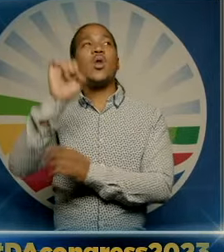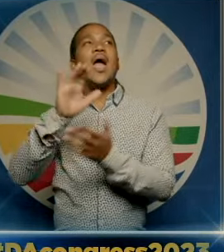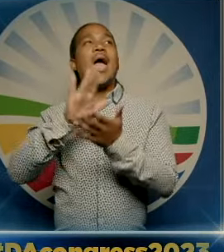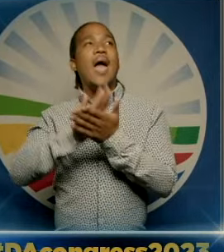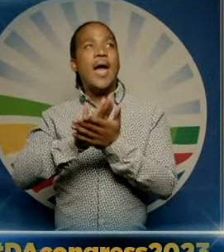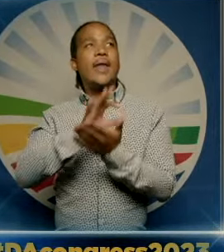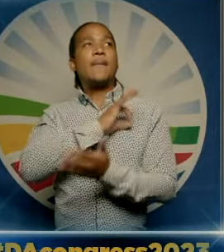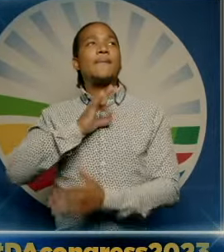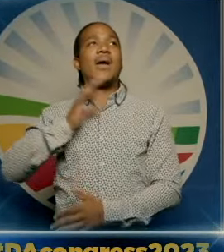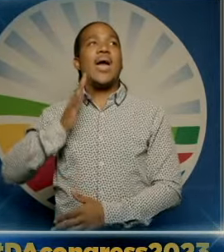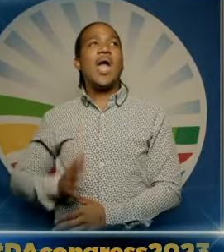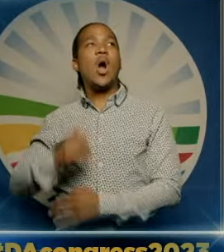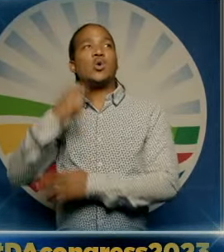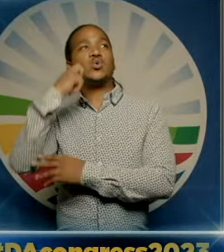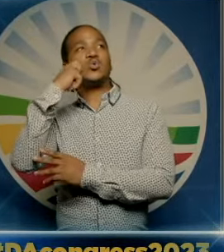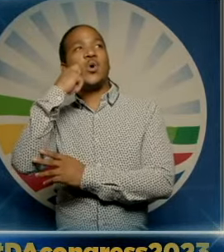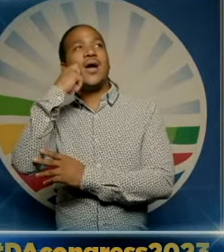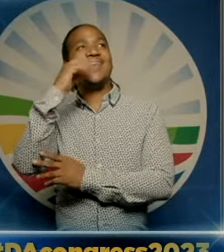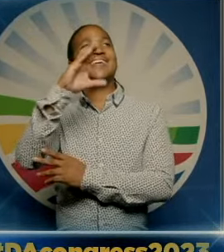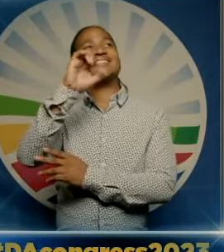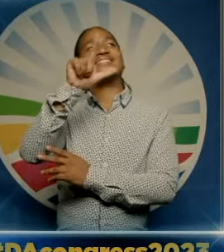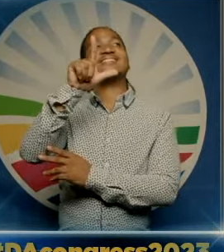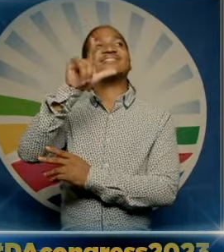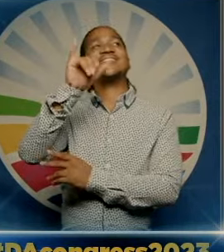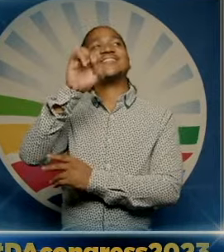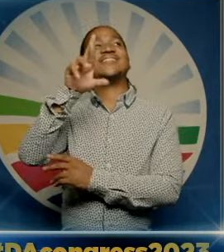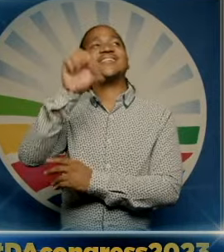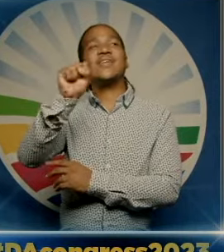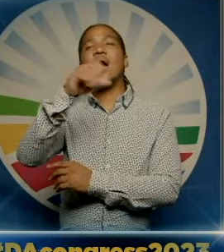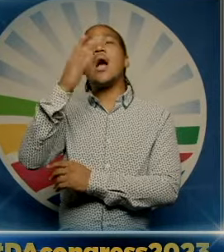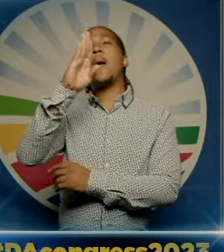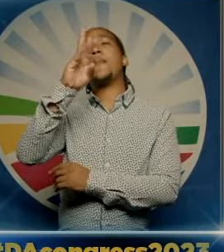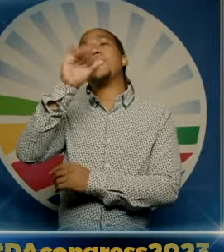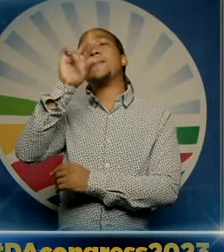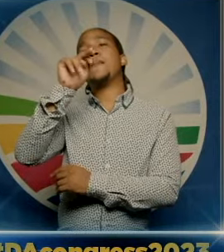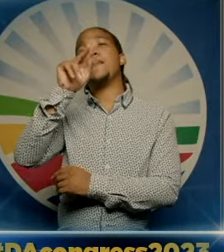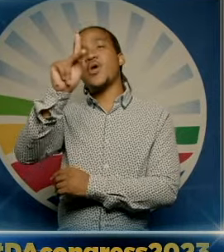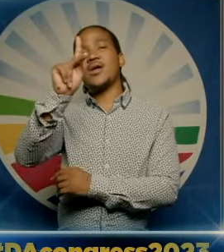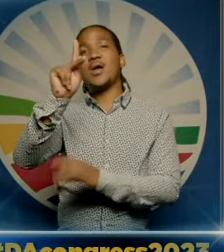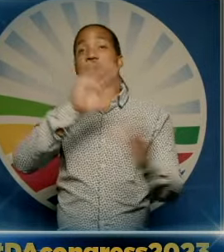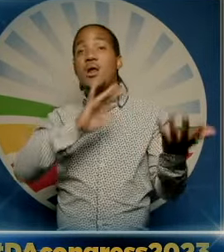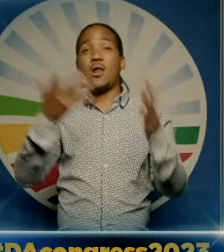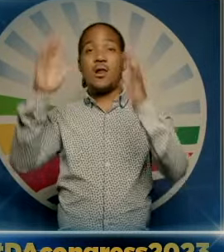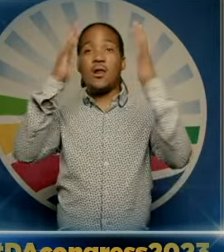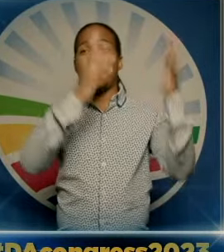Tshwane, Celia Brunk.